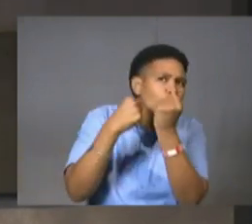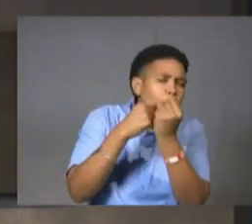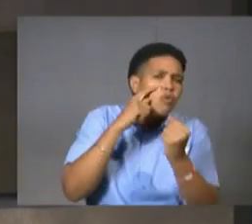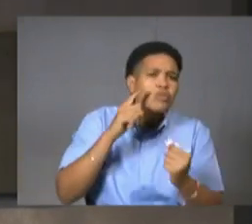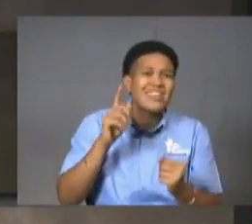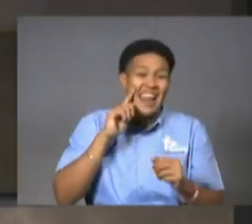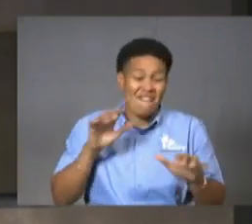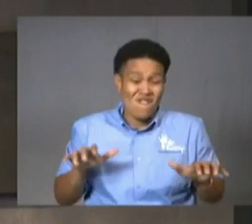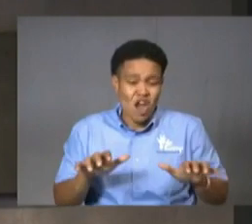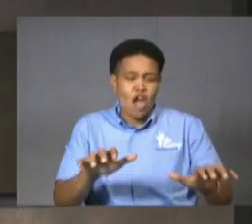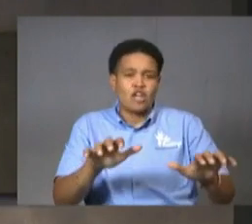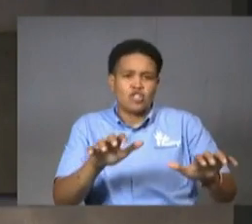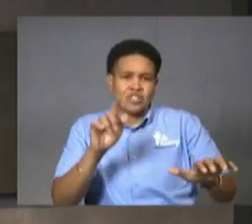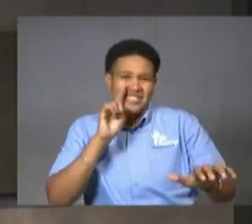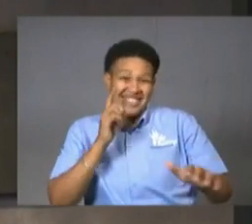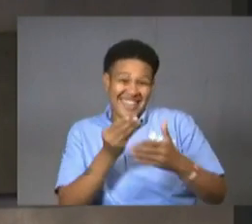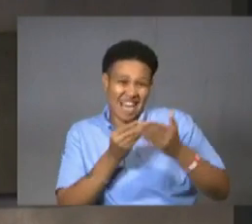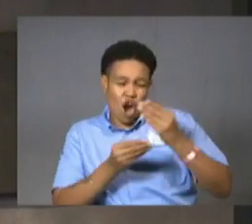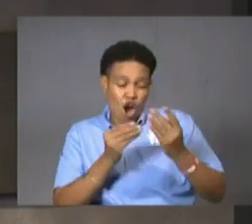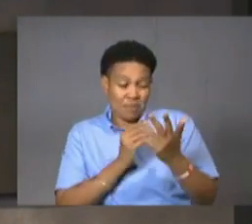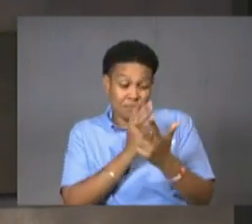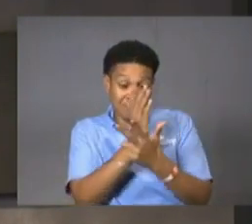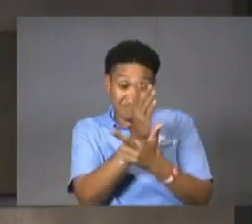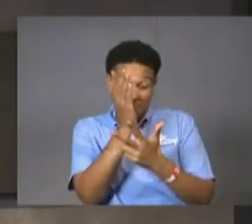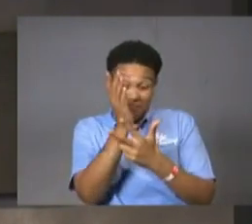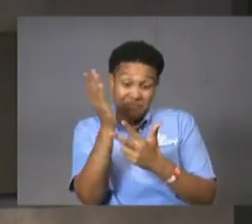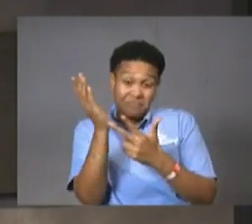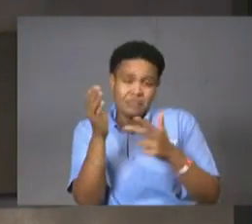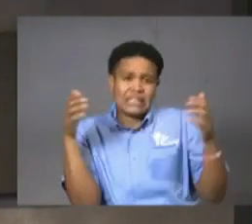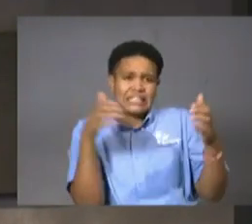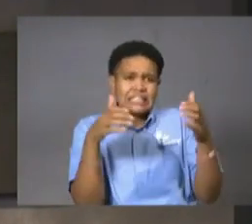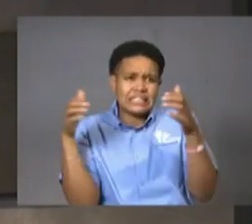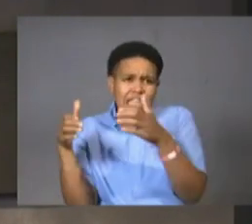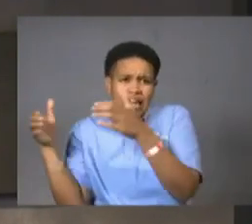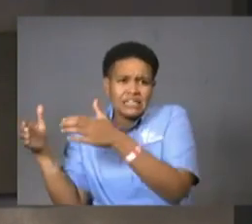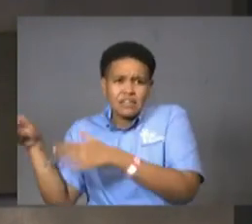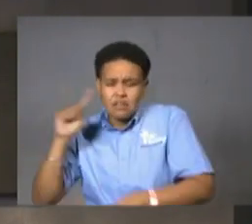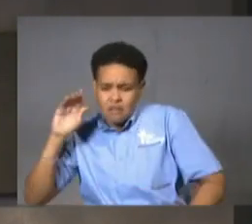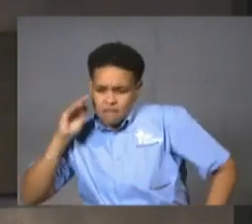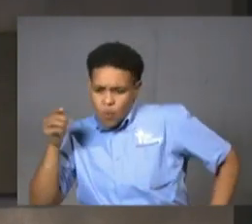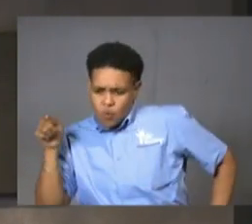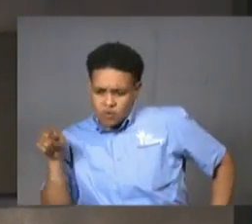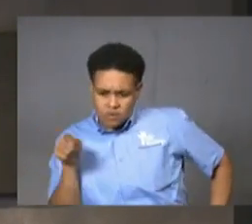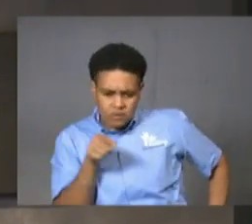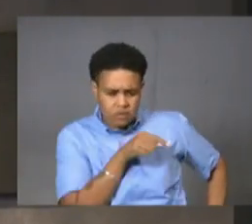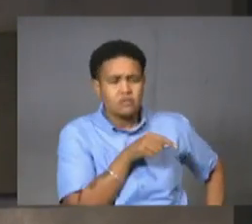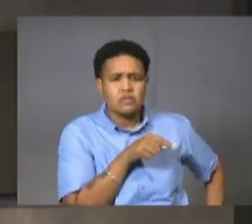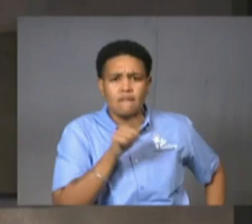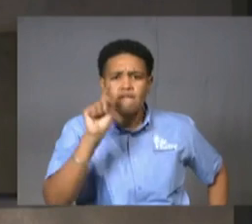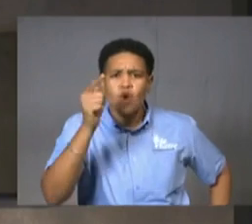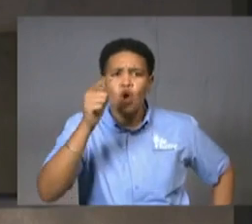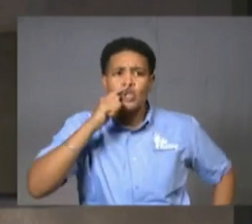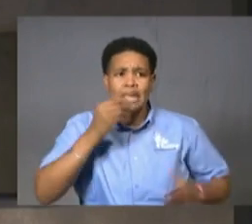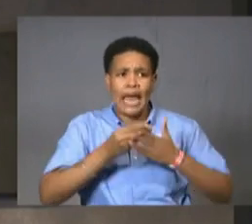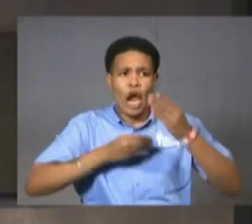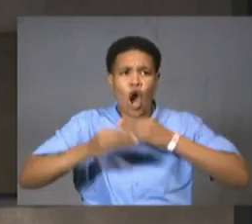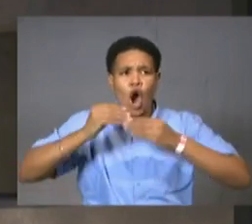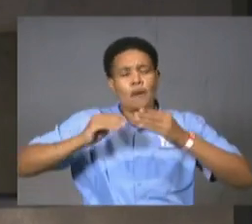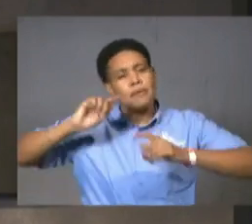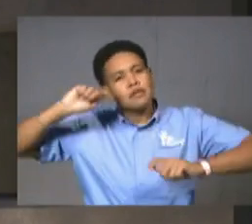manufacturing as well. Those are the sectors that we feel we need to be focused on in the near term to turn the economy